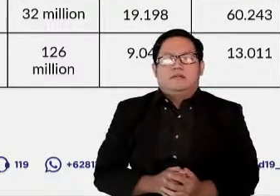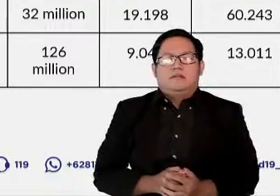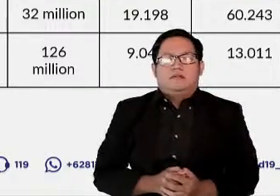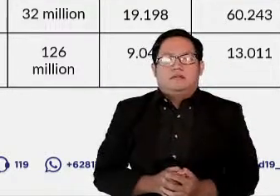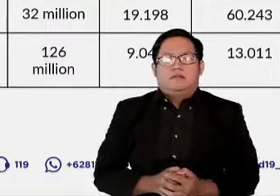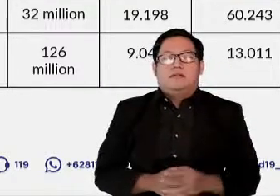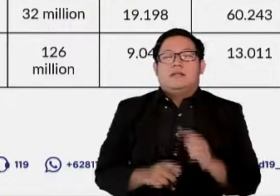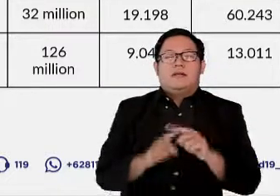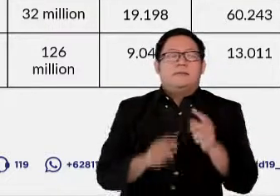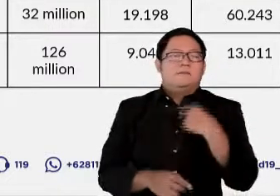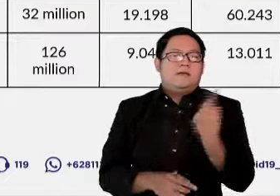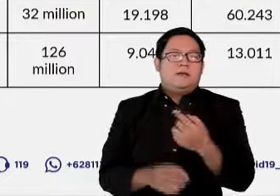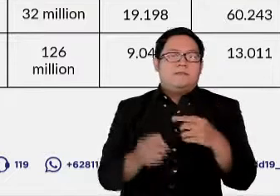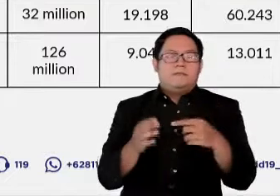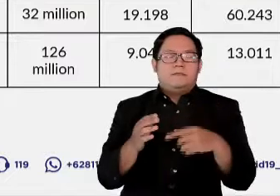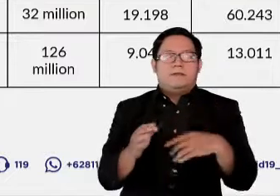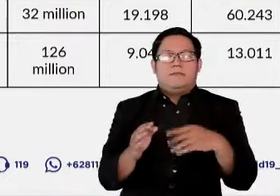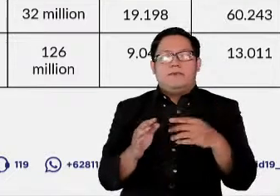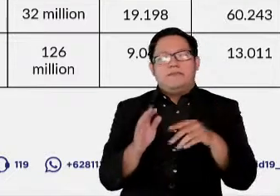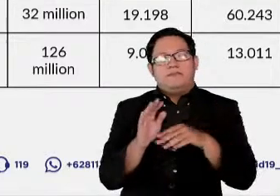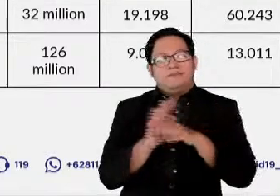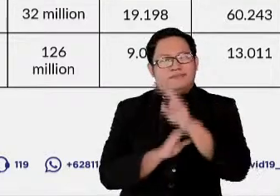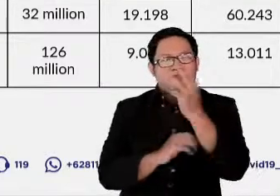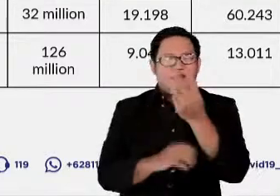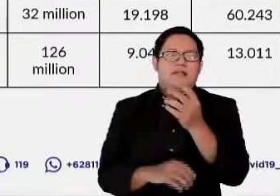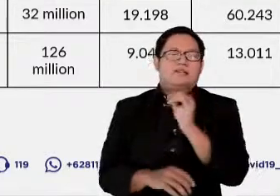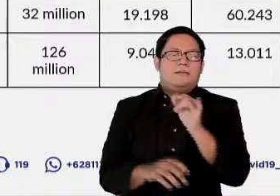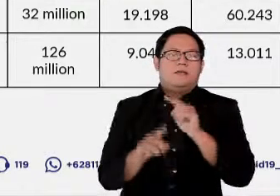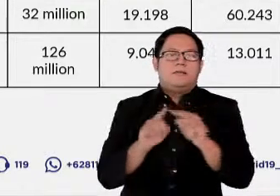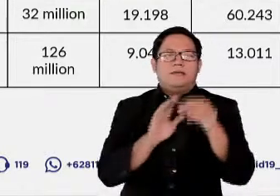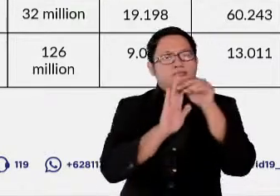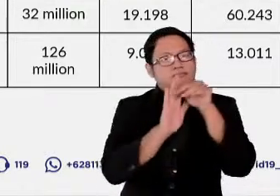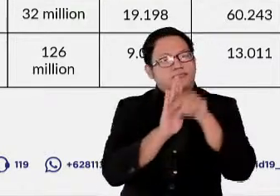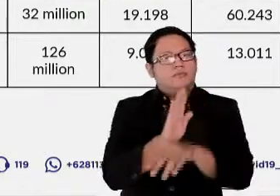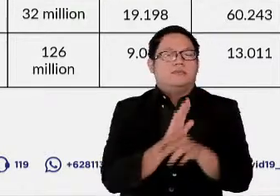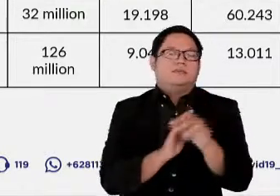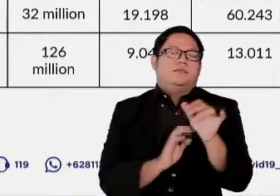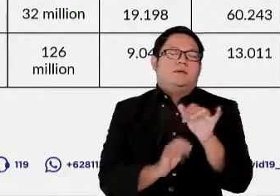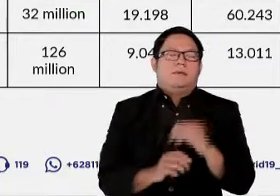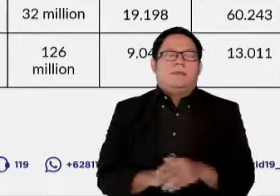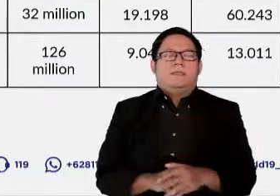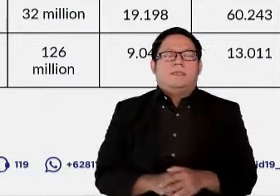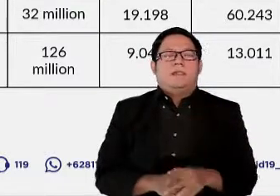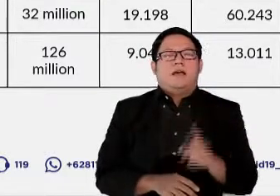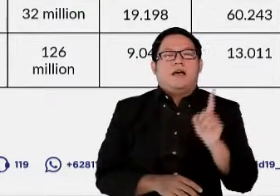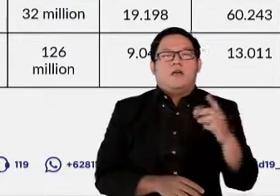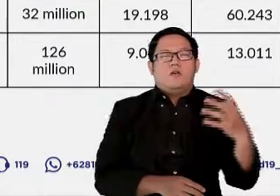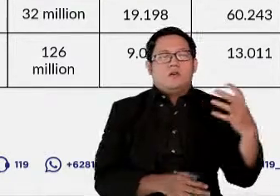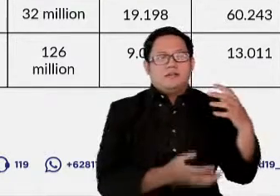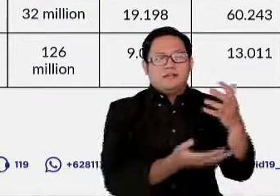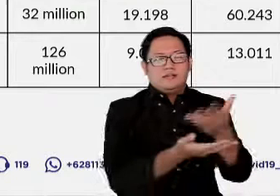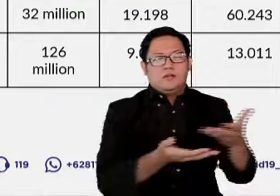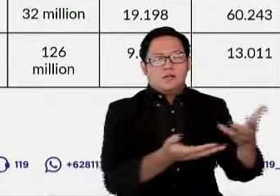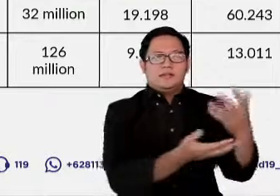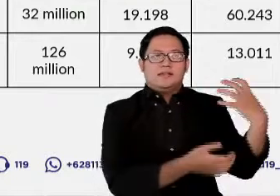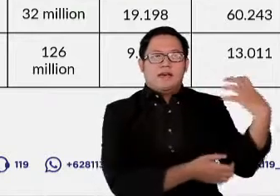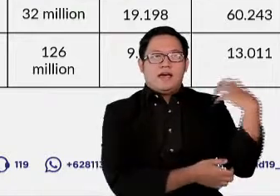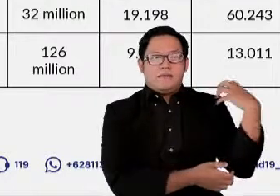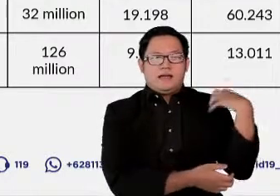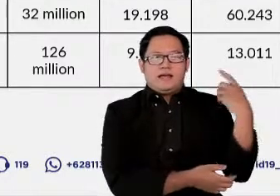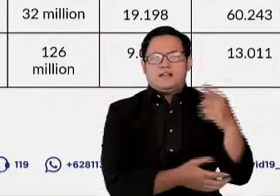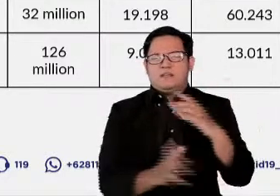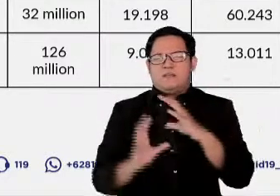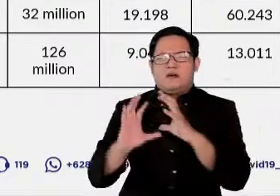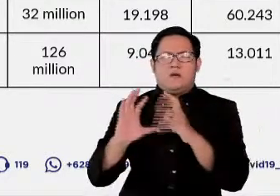down. The pattern of case increase in the United States is similar to that